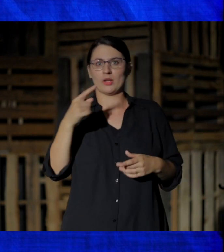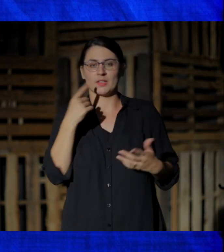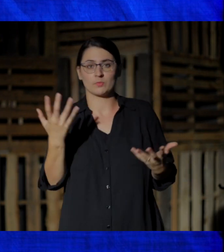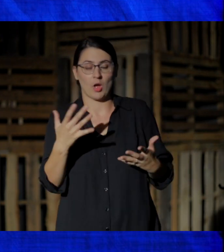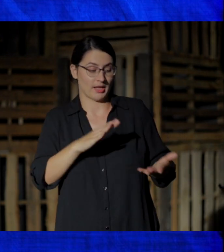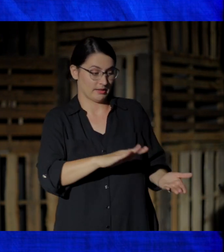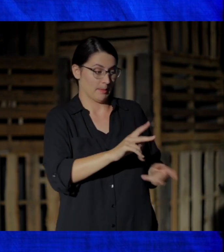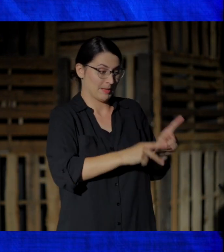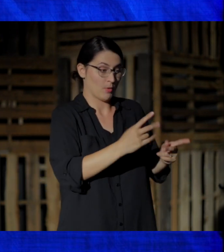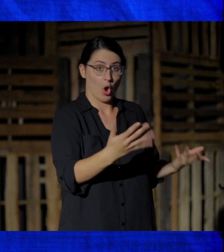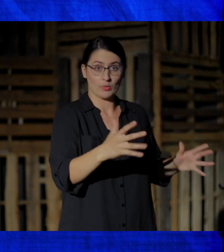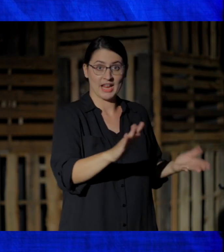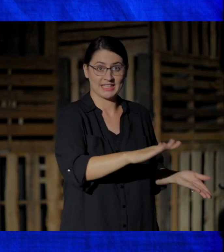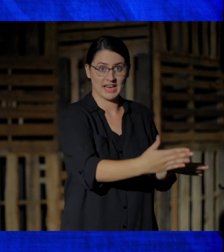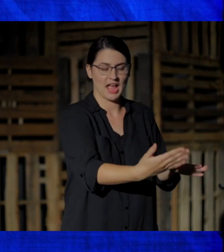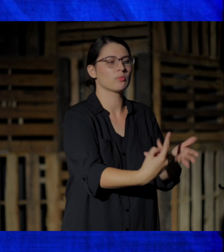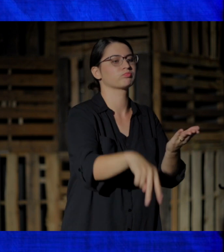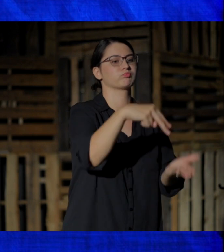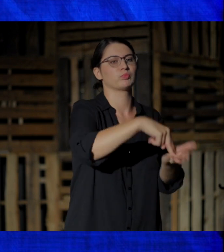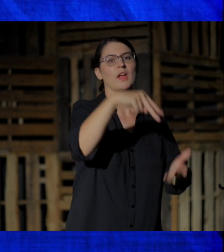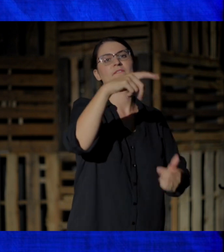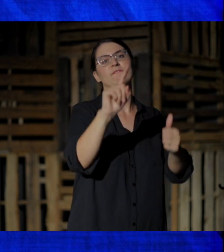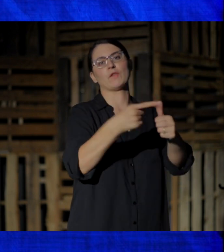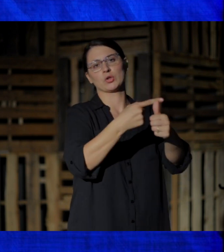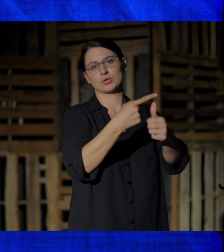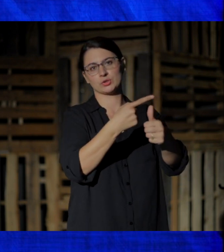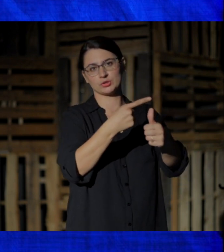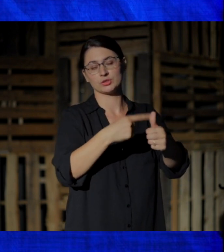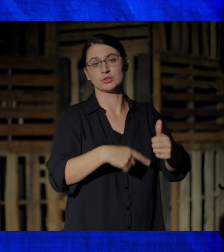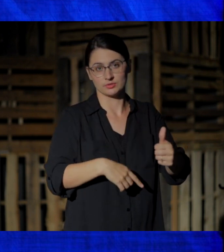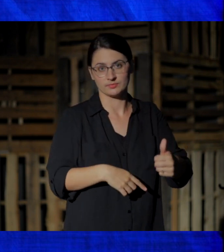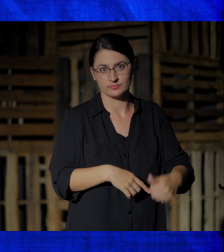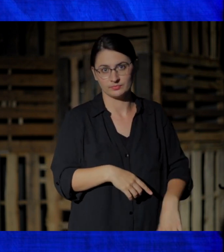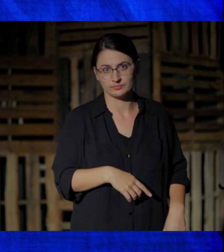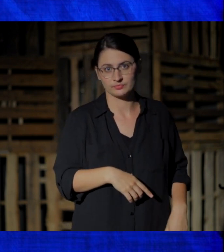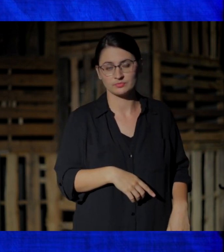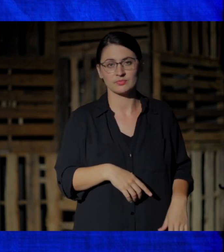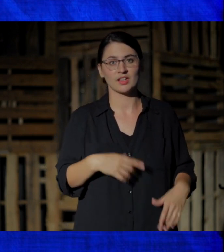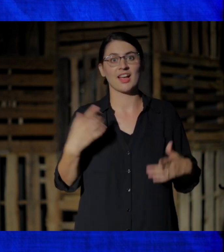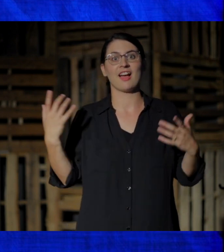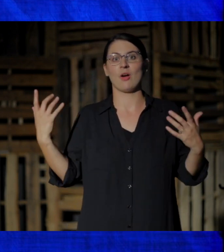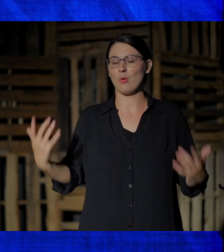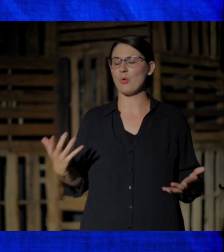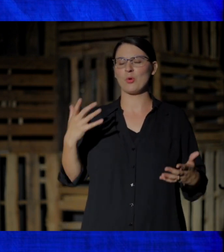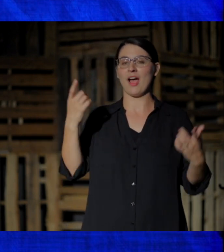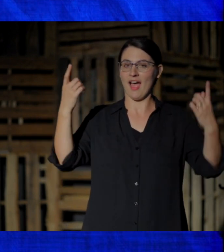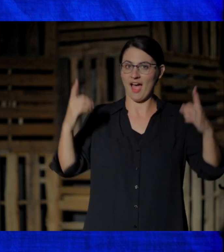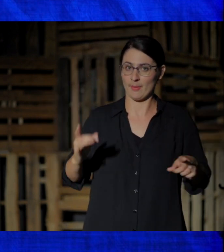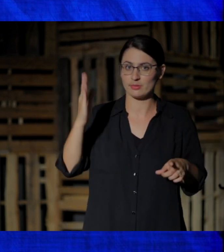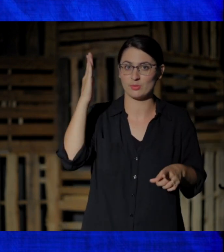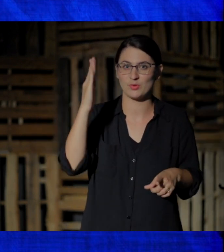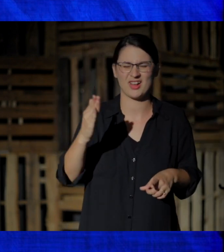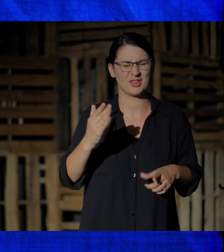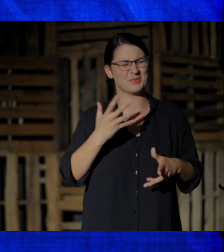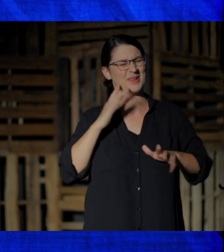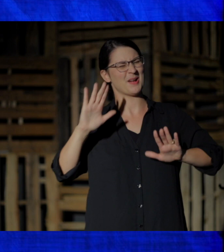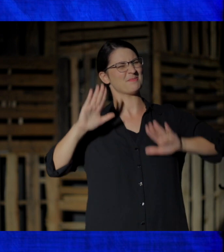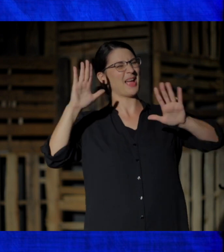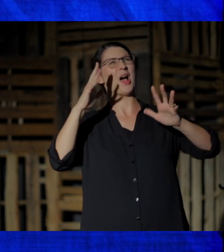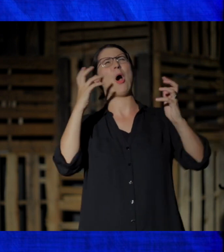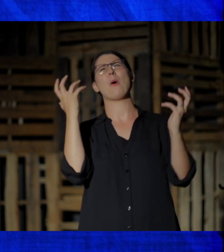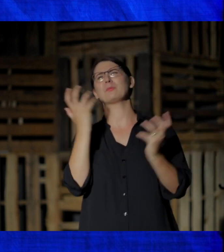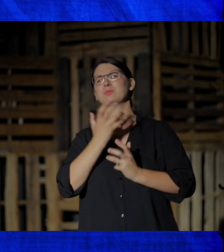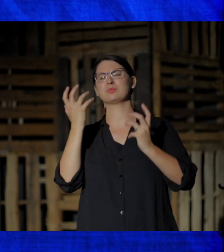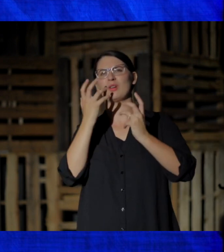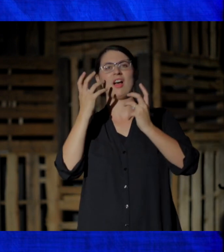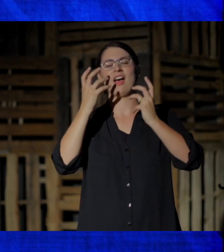is going to happen. And it's going to happen in an amazing, marvelous, awesome, incredible way. And then he says in